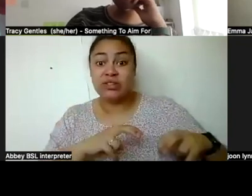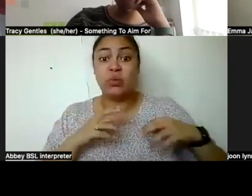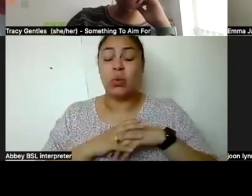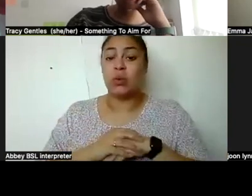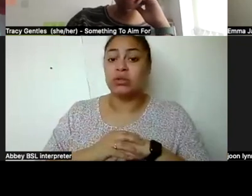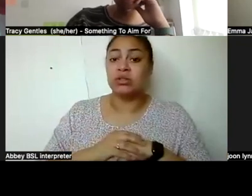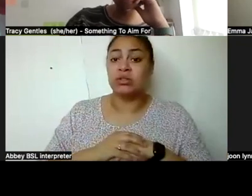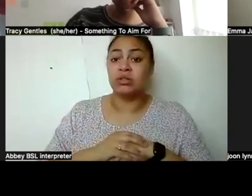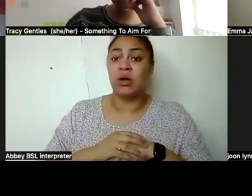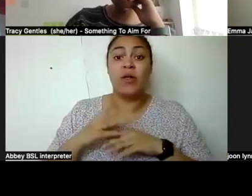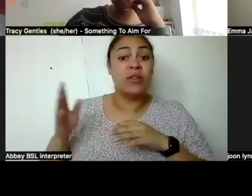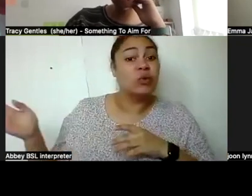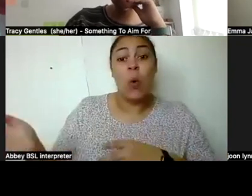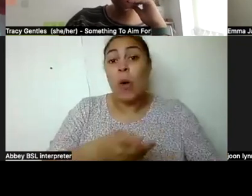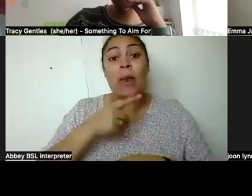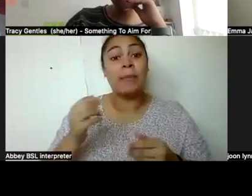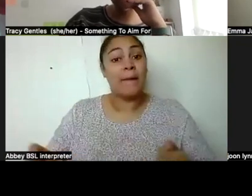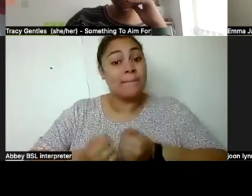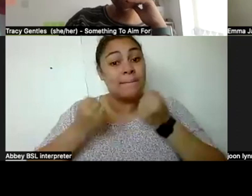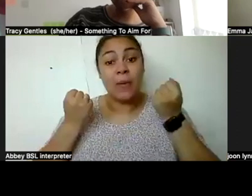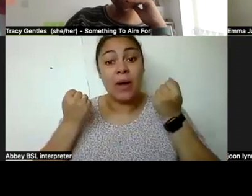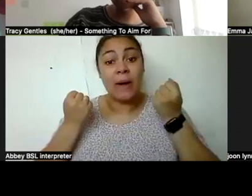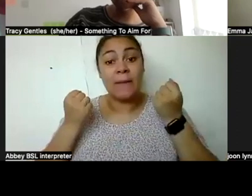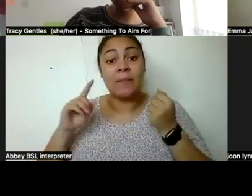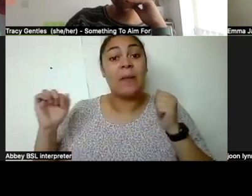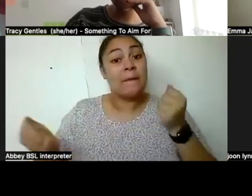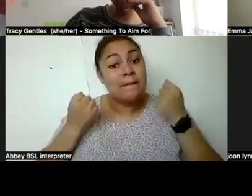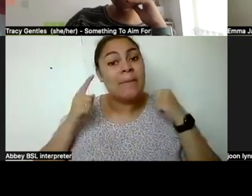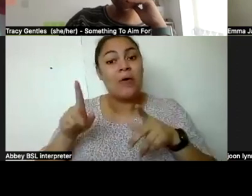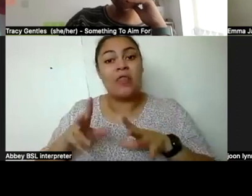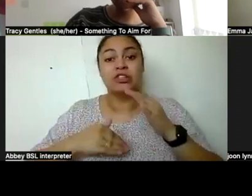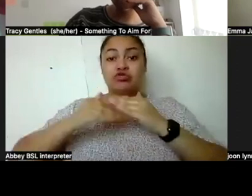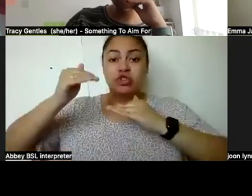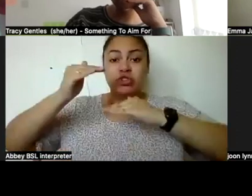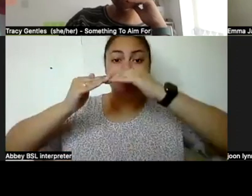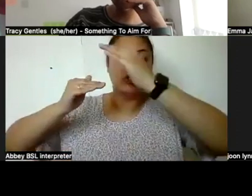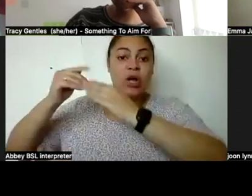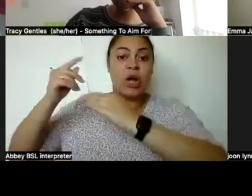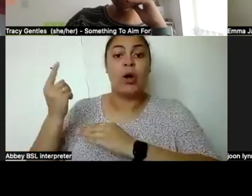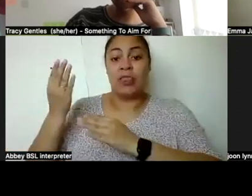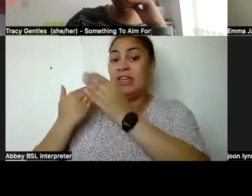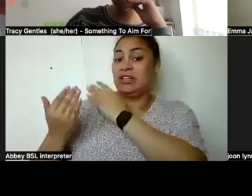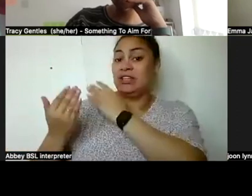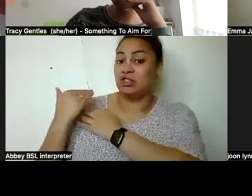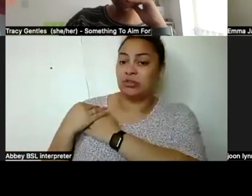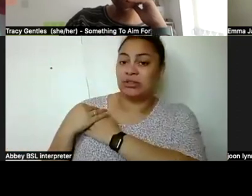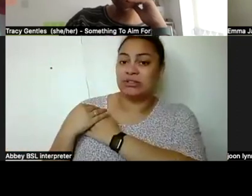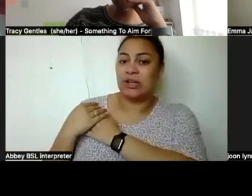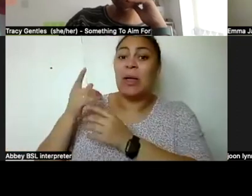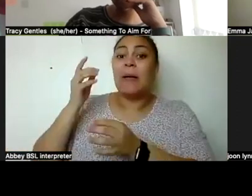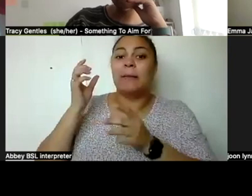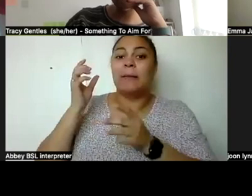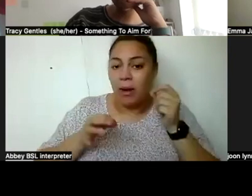because this is all about power, power that's structured within particular histories and particular